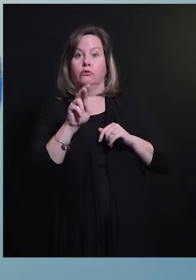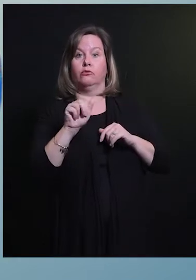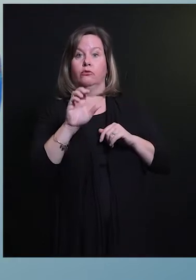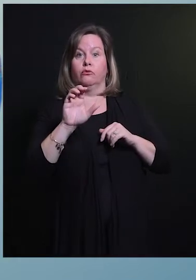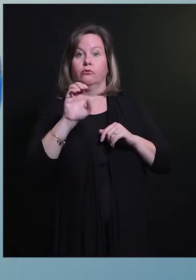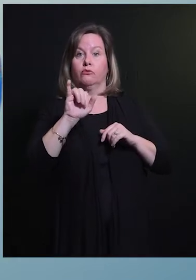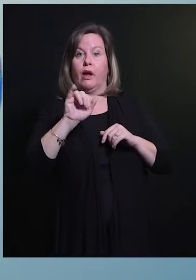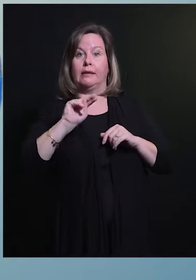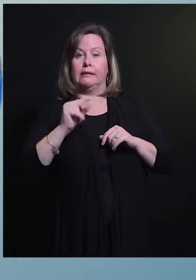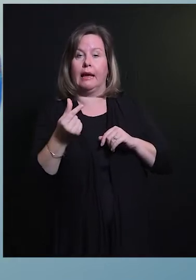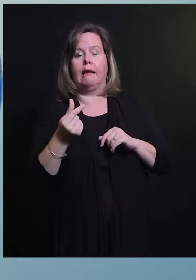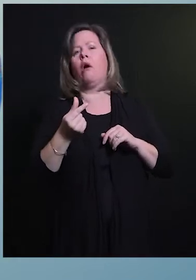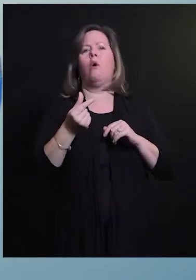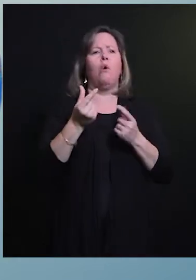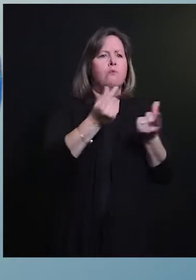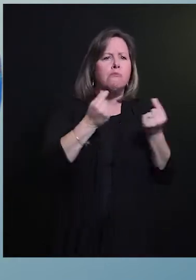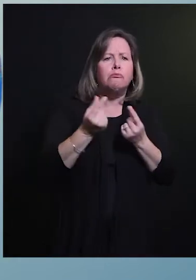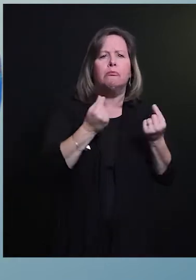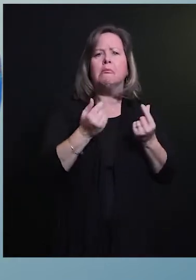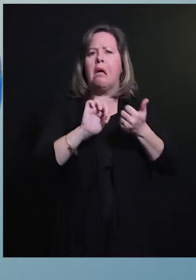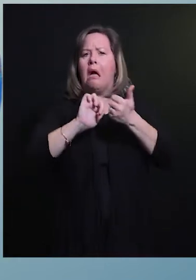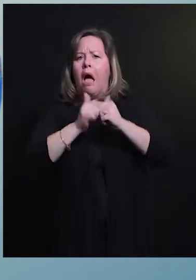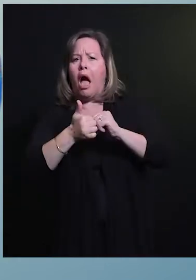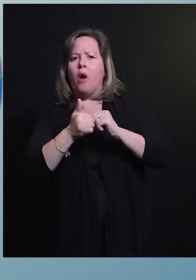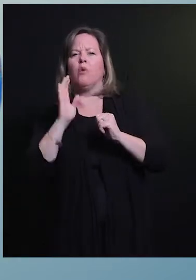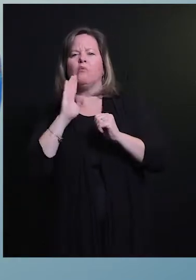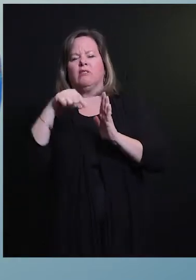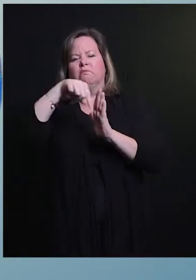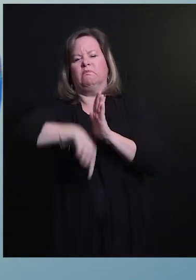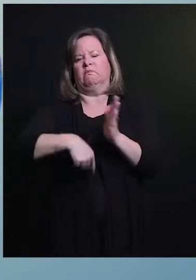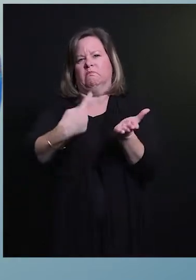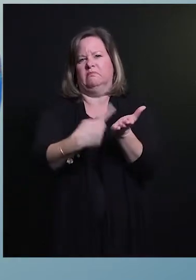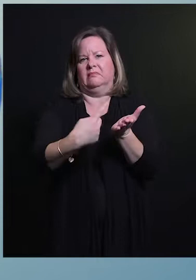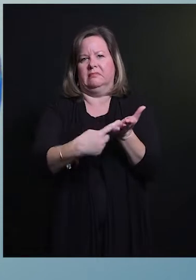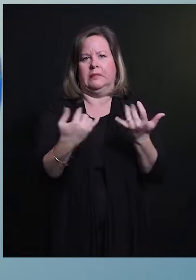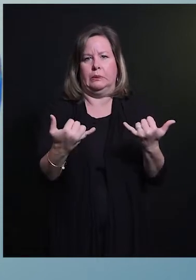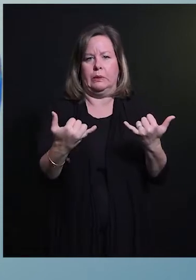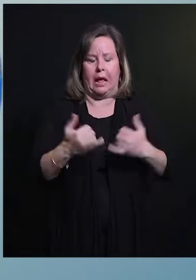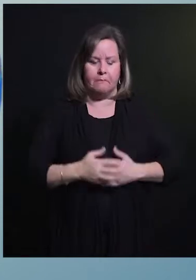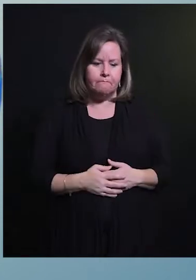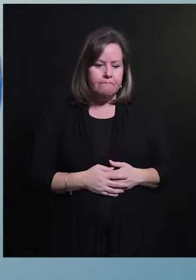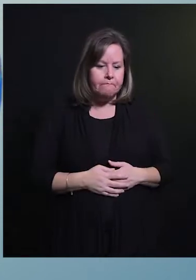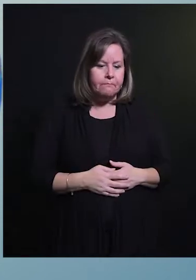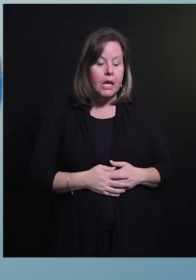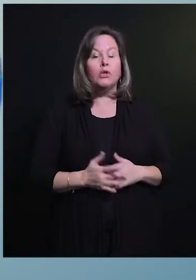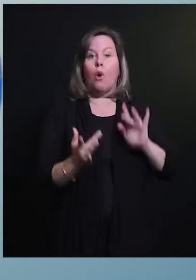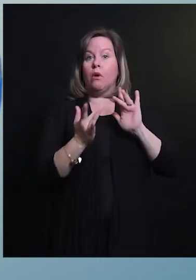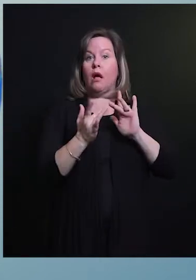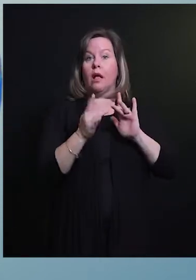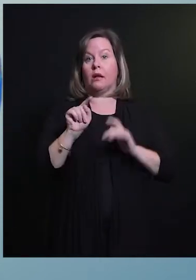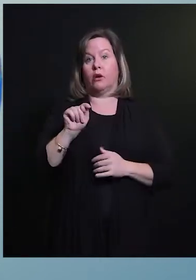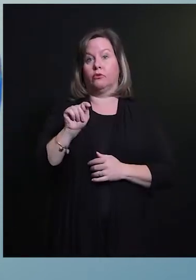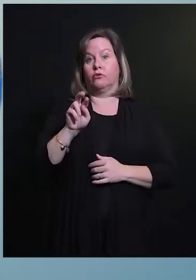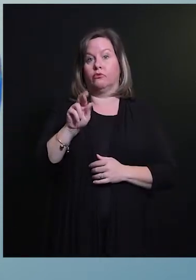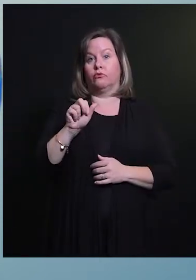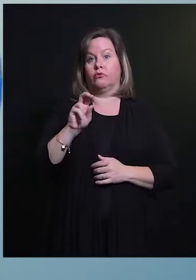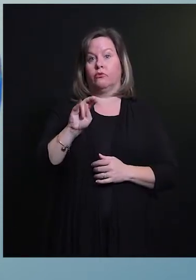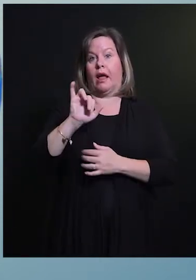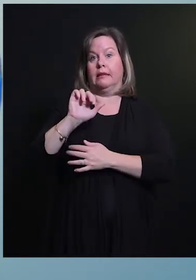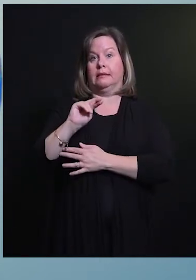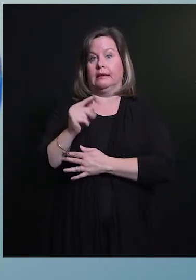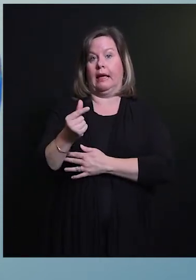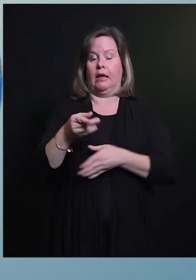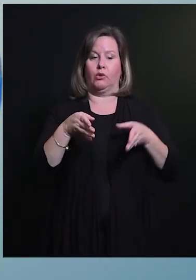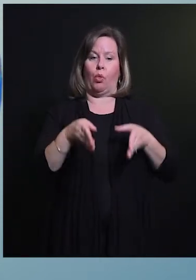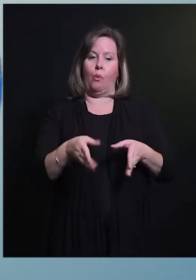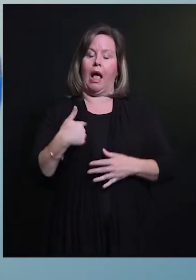several questions about what it is, how we do it, and so we're going to kind of dive into that a little bit today. So what is contact tracing? It's